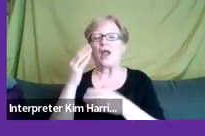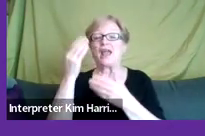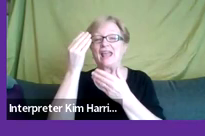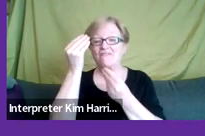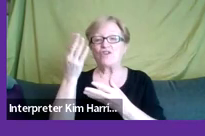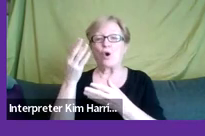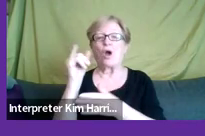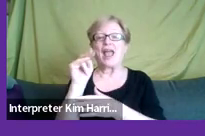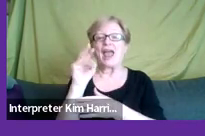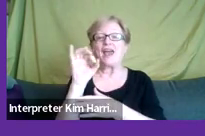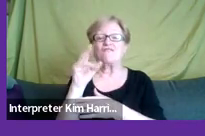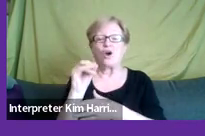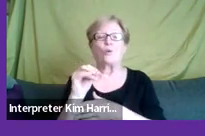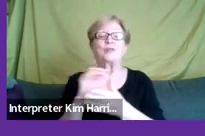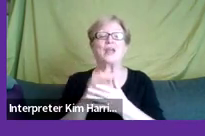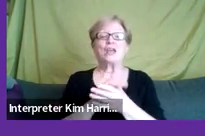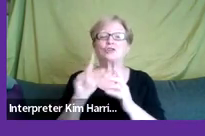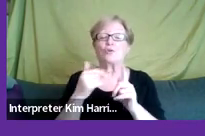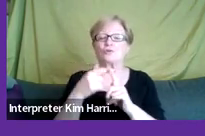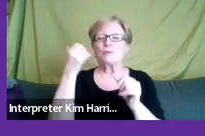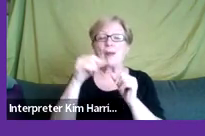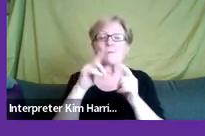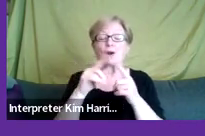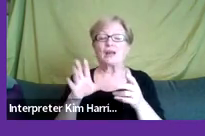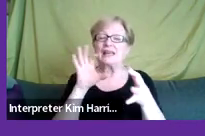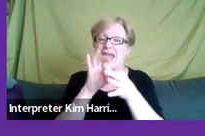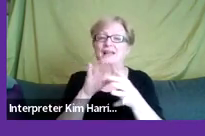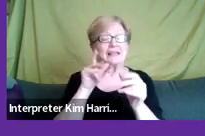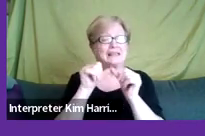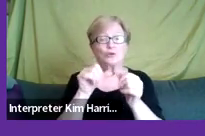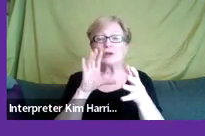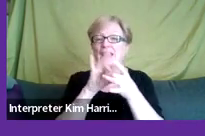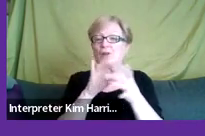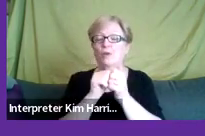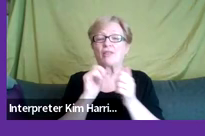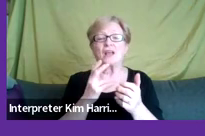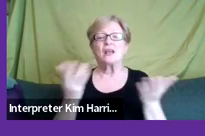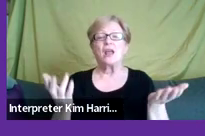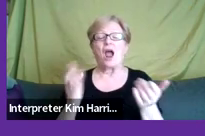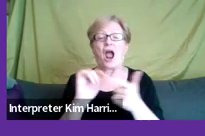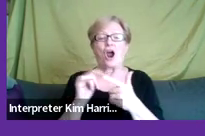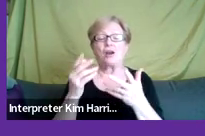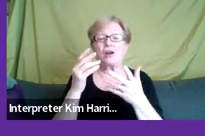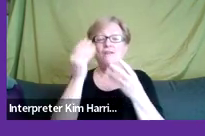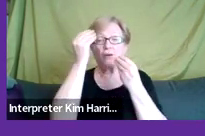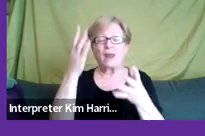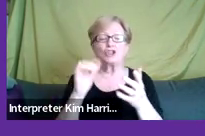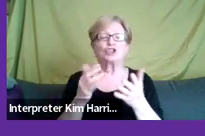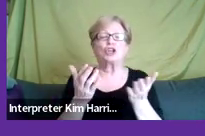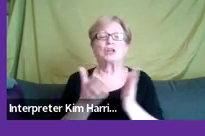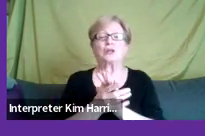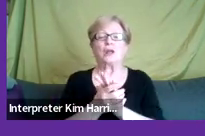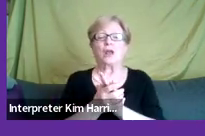info@mymdrc.org. Make sure you all stay connected with us, our Facebook page. We put a lot of our information